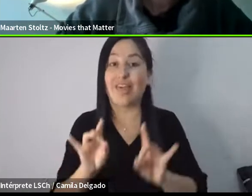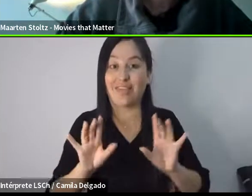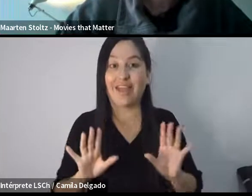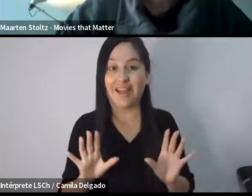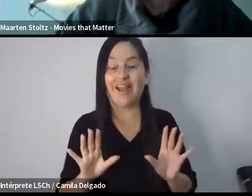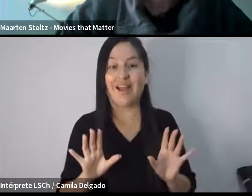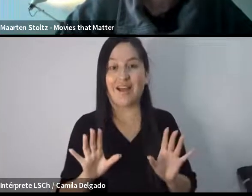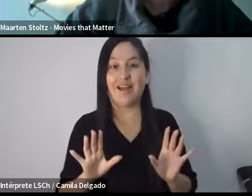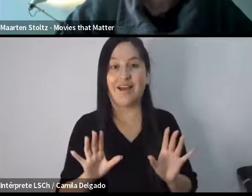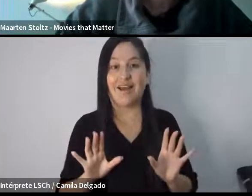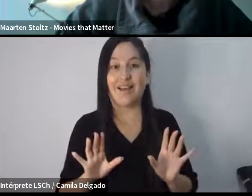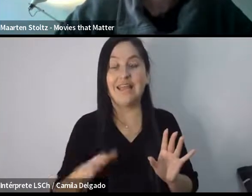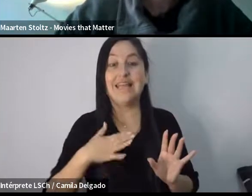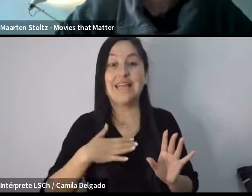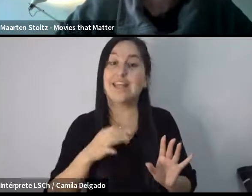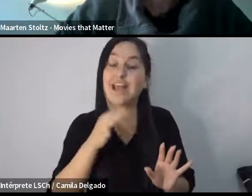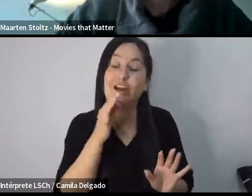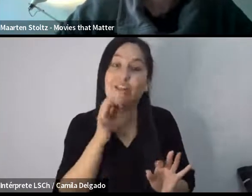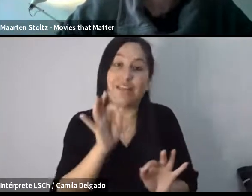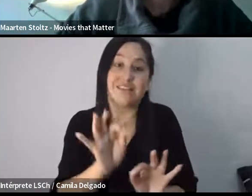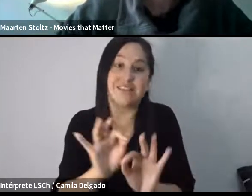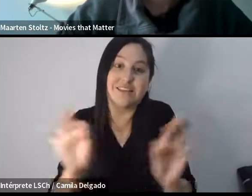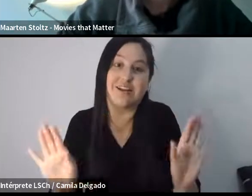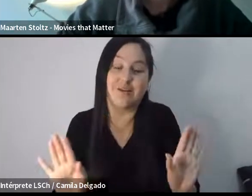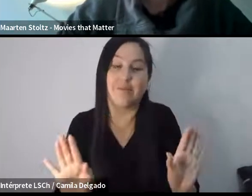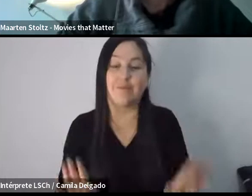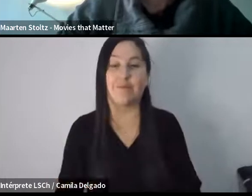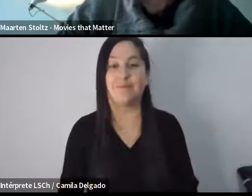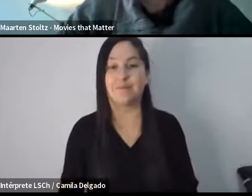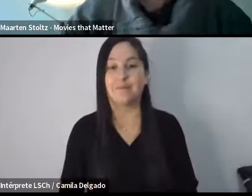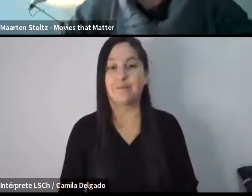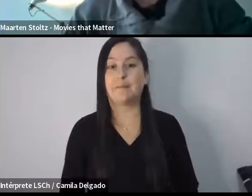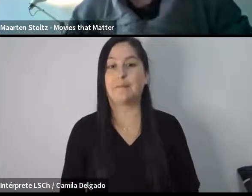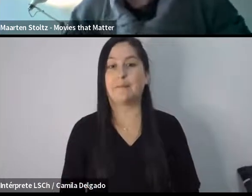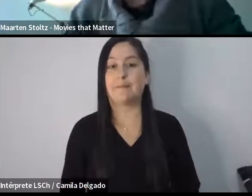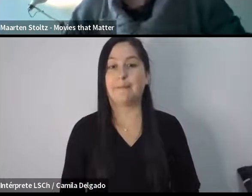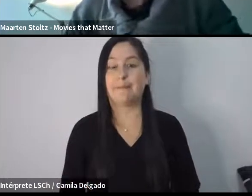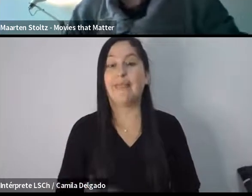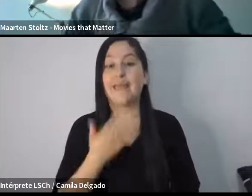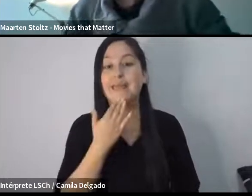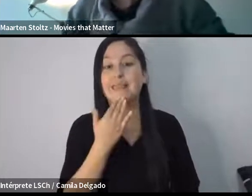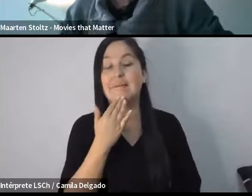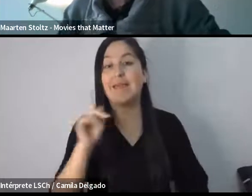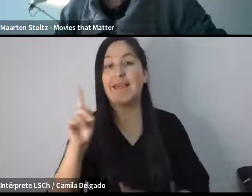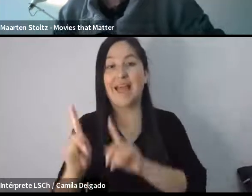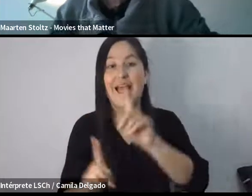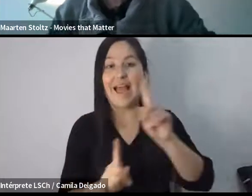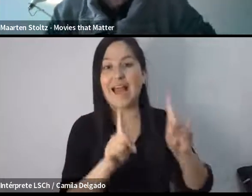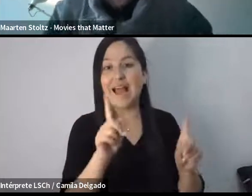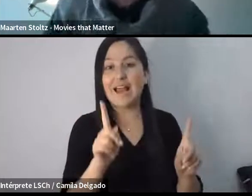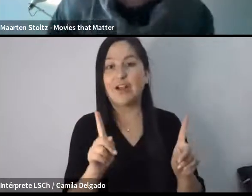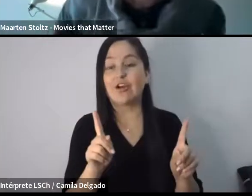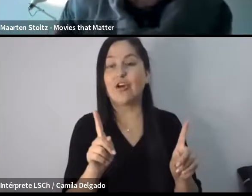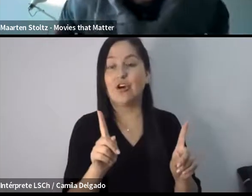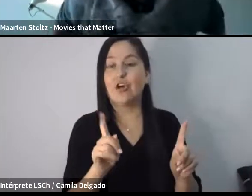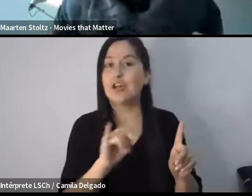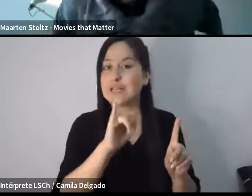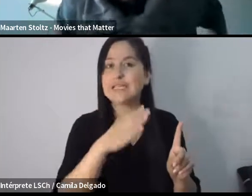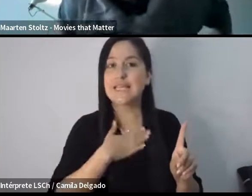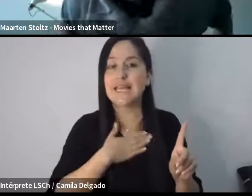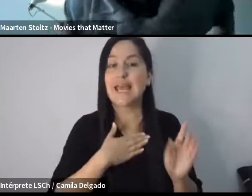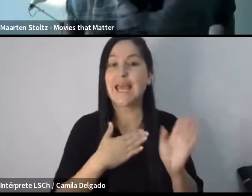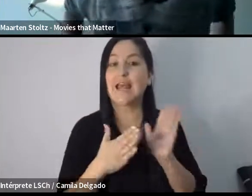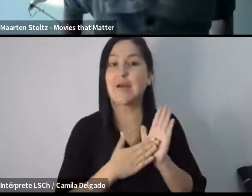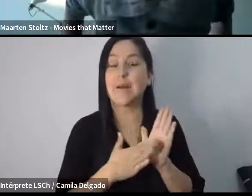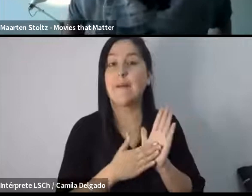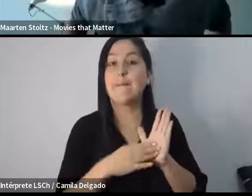Yeah, I think that we are also always really happy about, for example, for films from Myanmar or for the